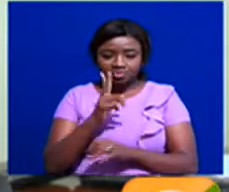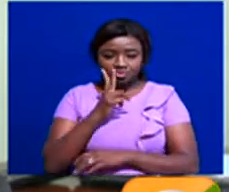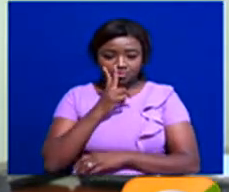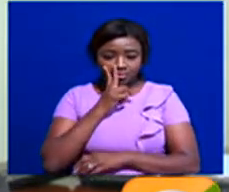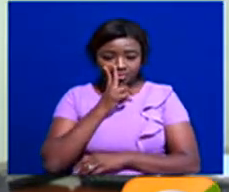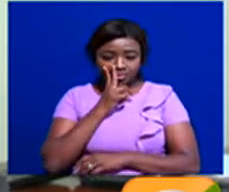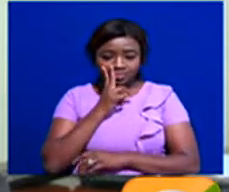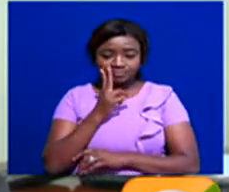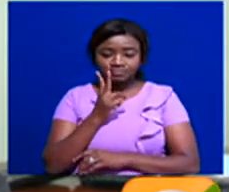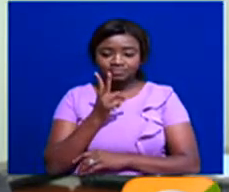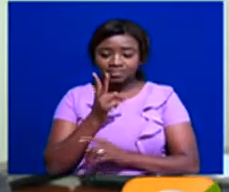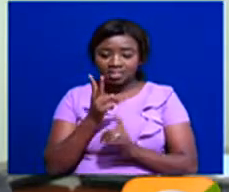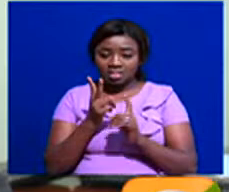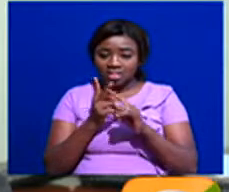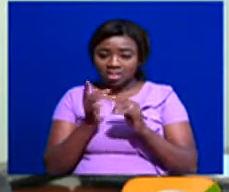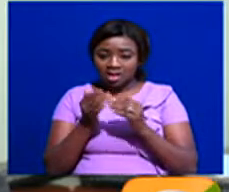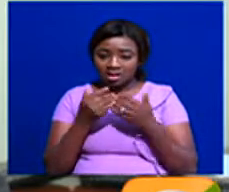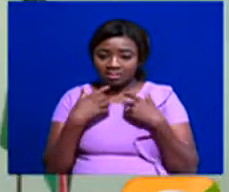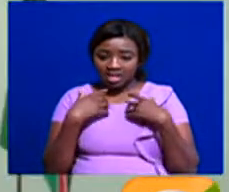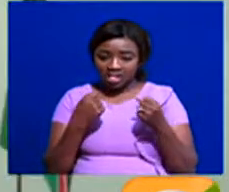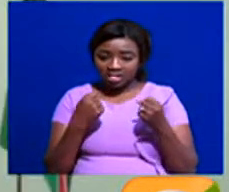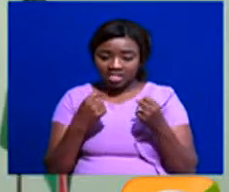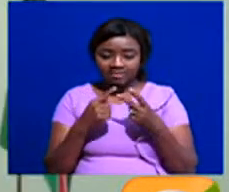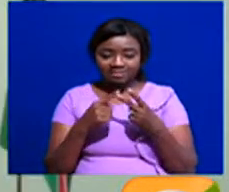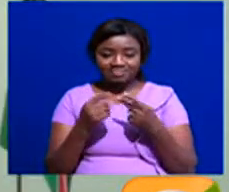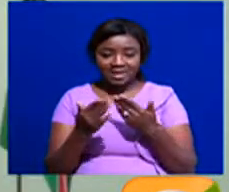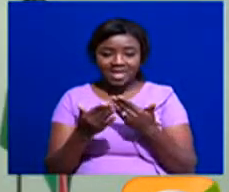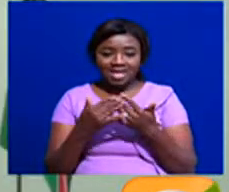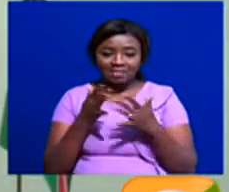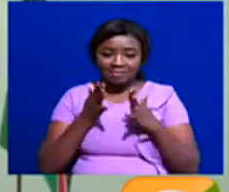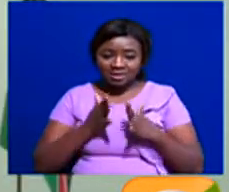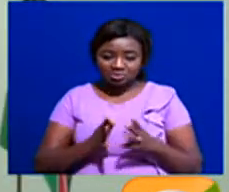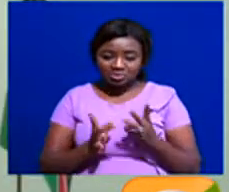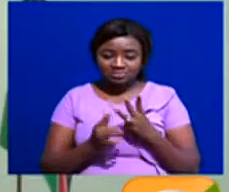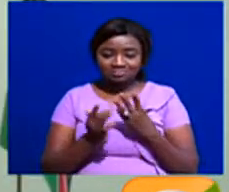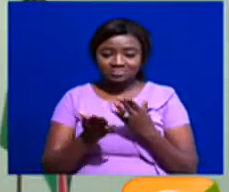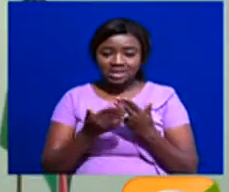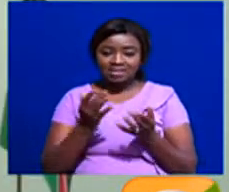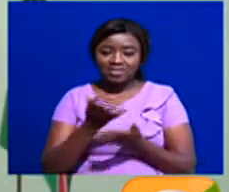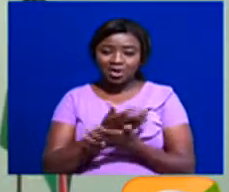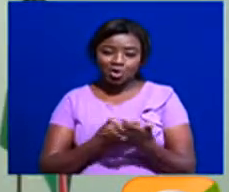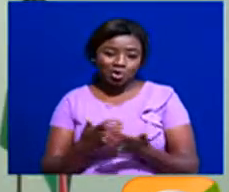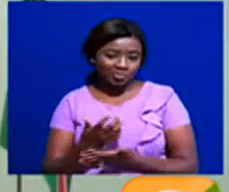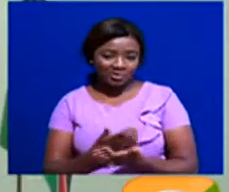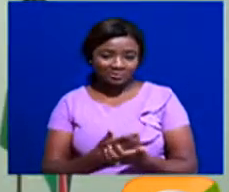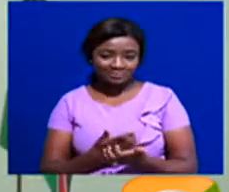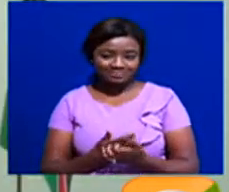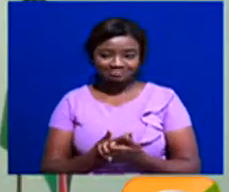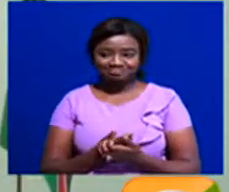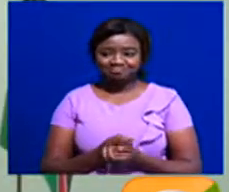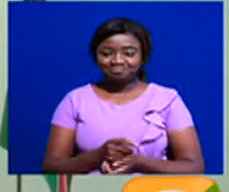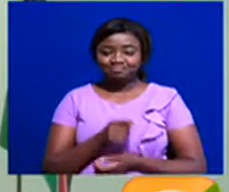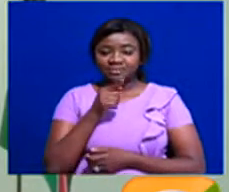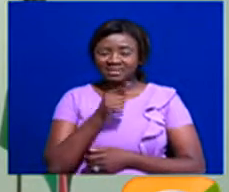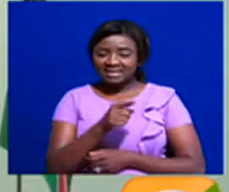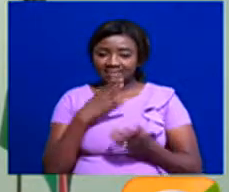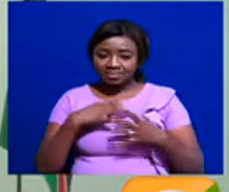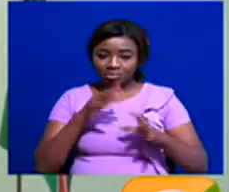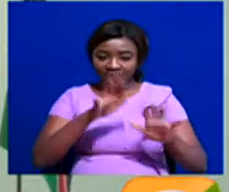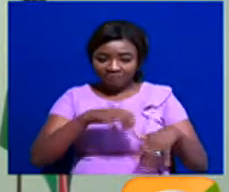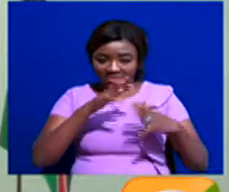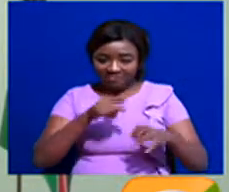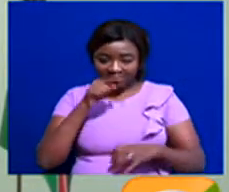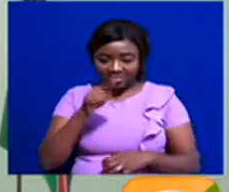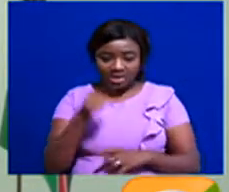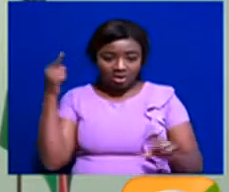for environment, is good for economy. Tobacco farmers are very serious farmers. Two, they are cash crop farmers. They farm to